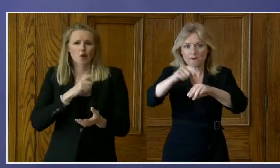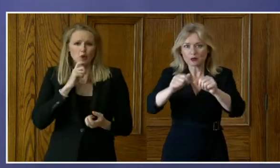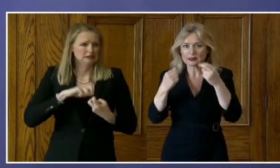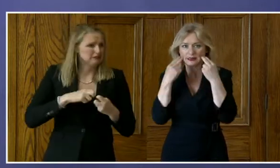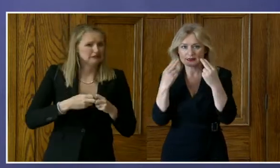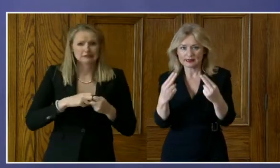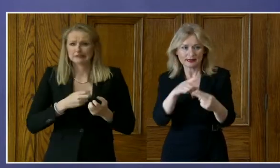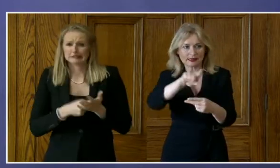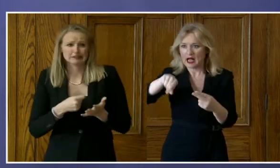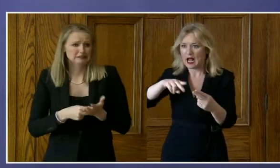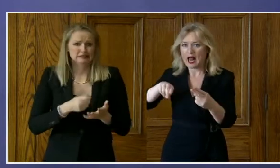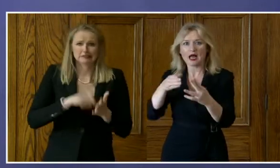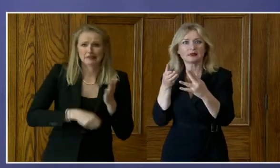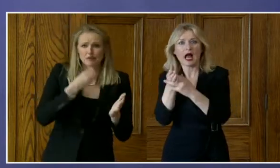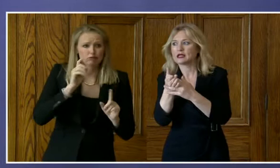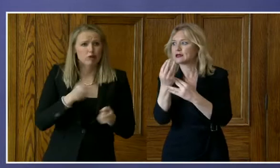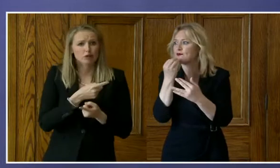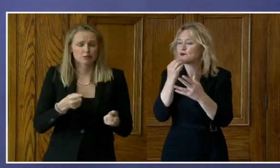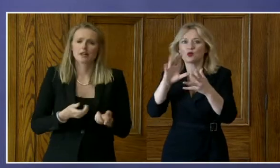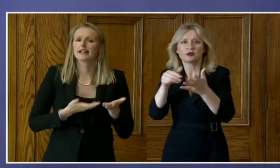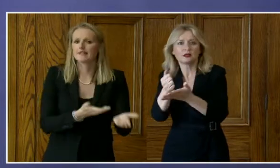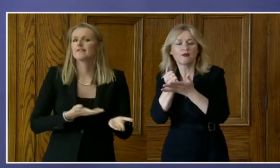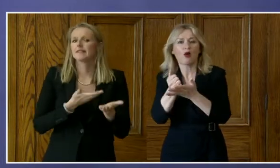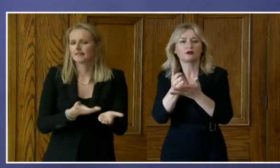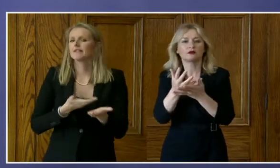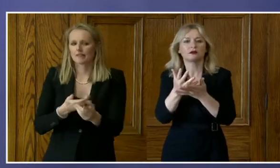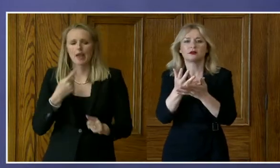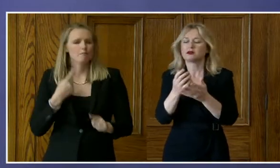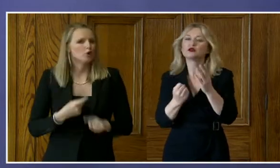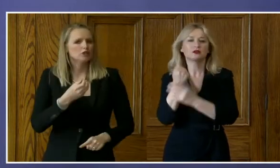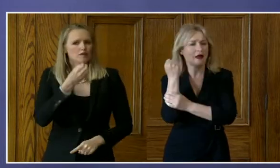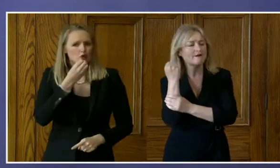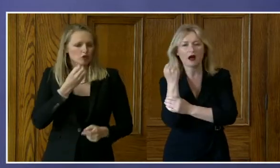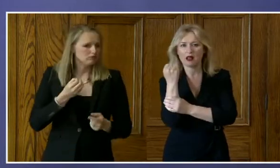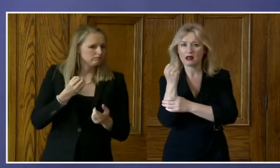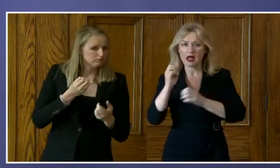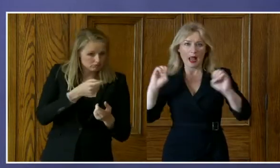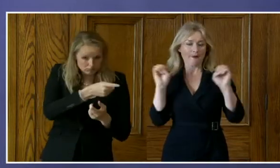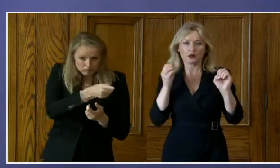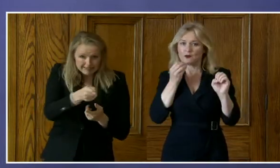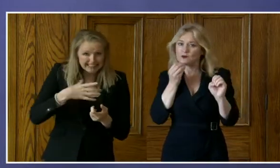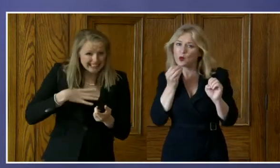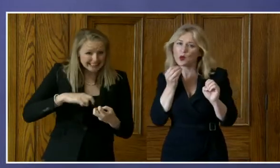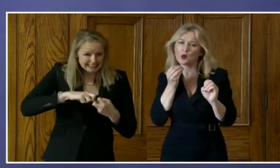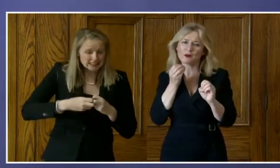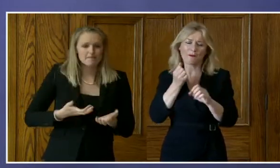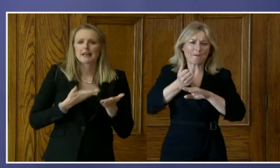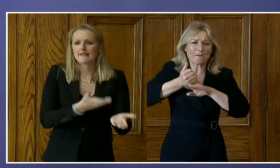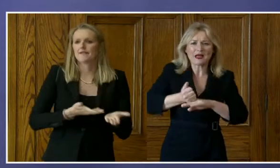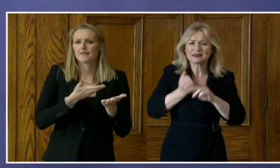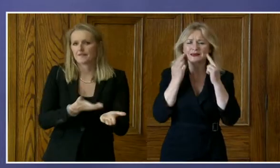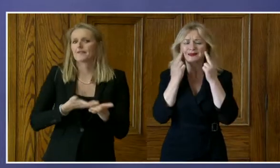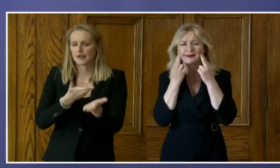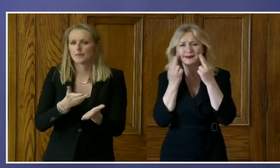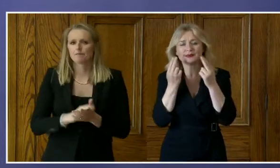support, has been hugely successful in getting emergency food and essential supplies to those most in need. Since the